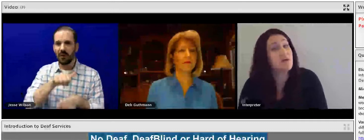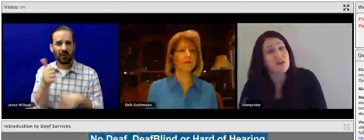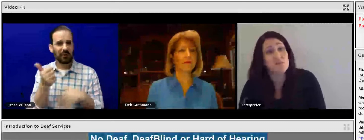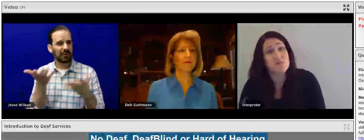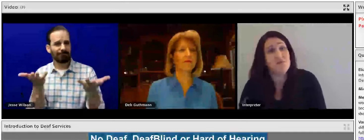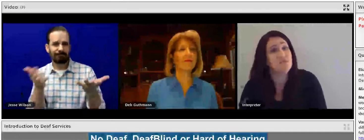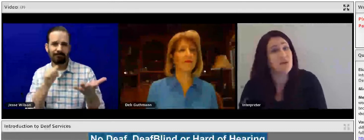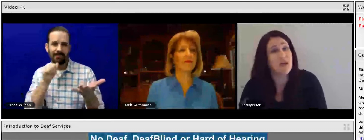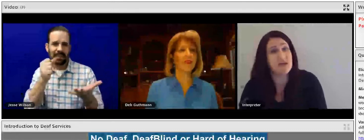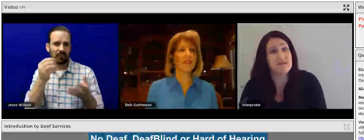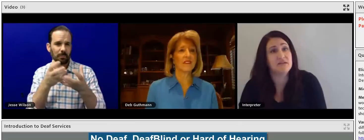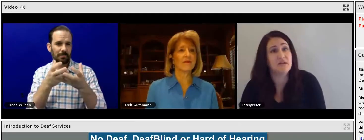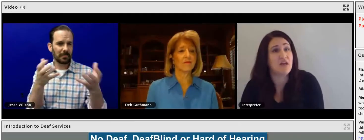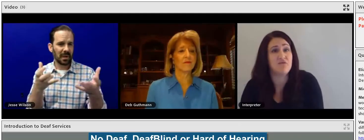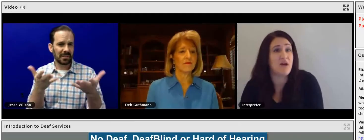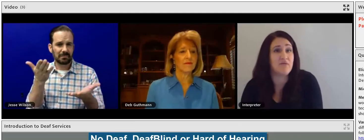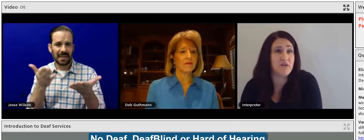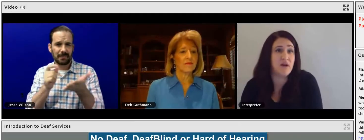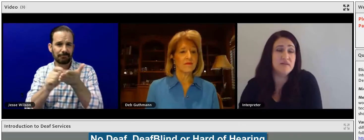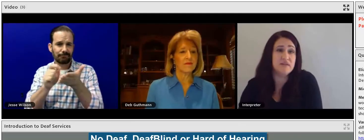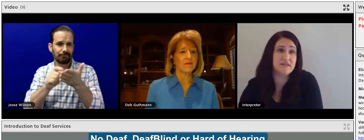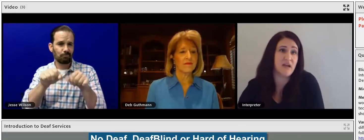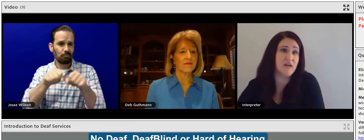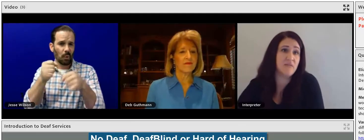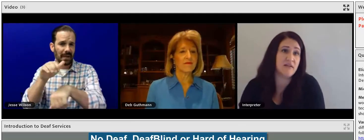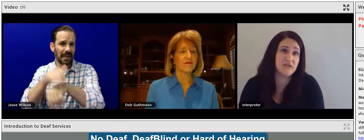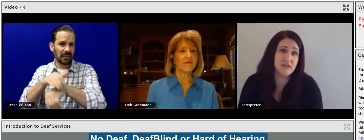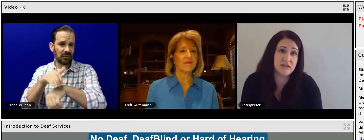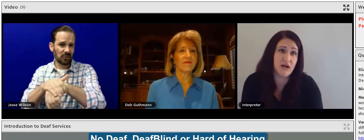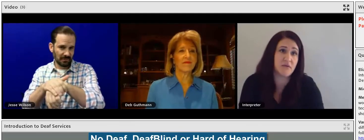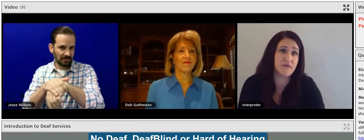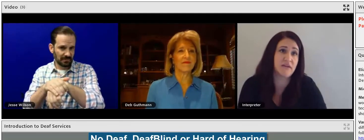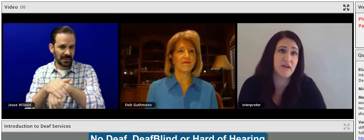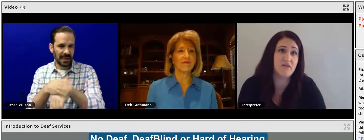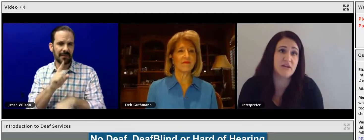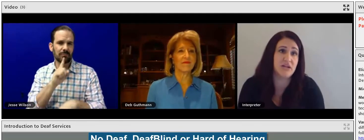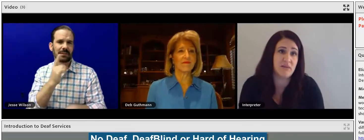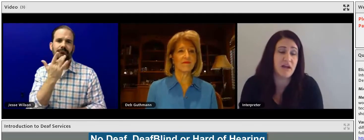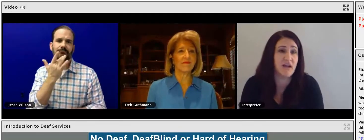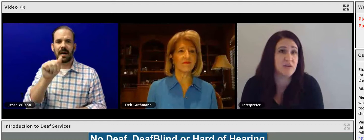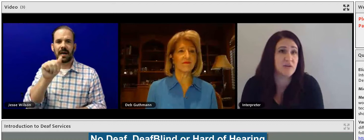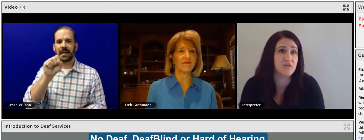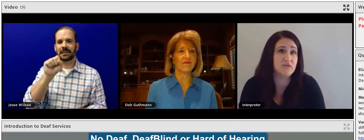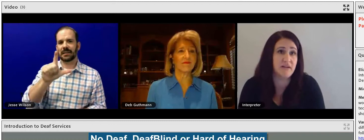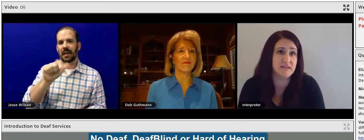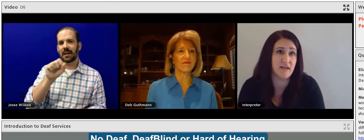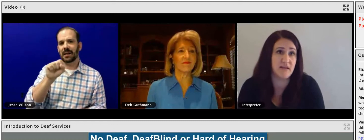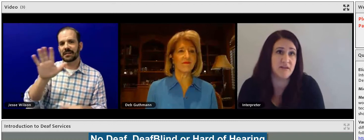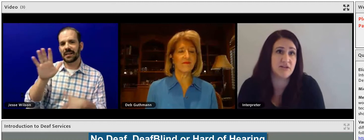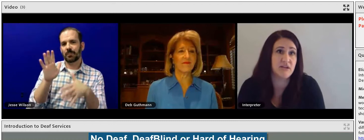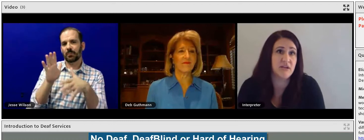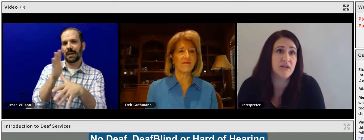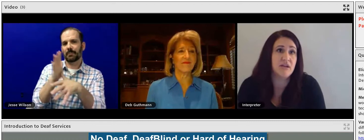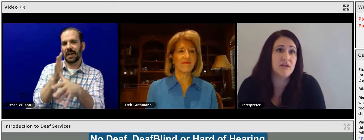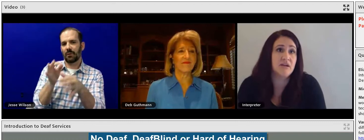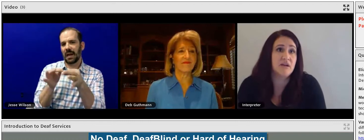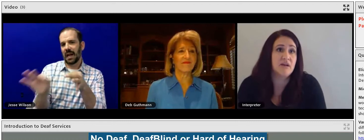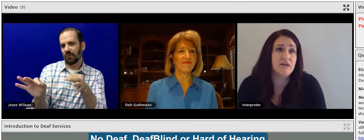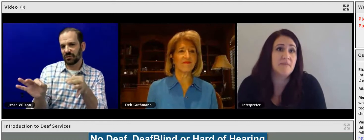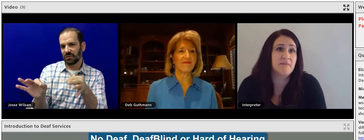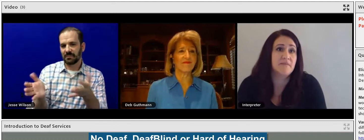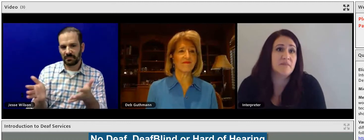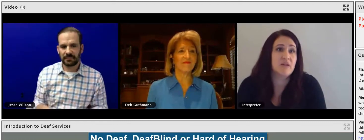might impact this. Some deaf people can write really well. Some English is not their preferred language, and they might have trouble utilizing English.